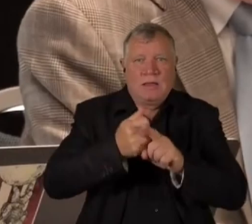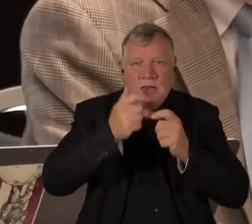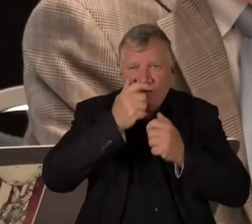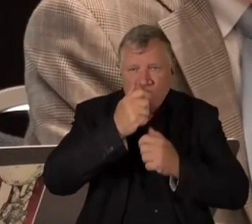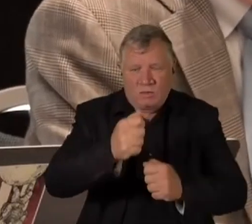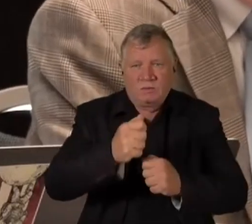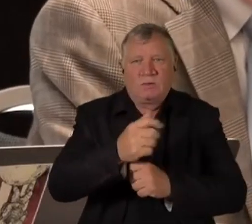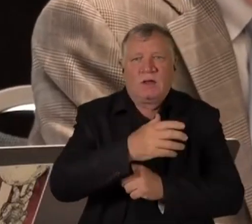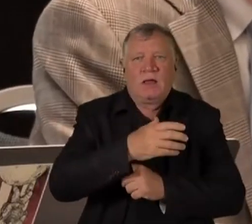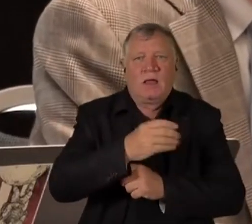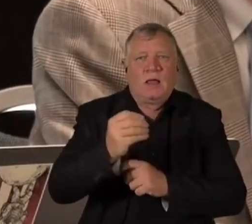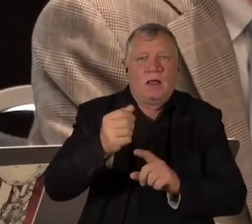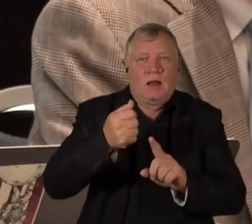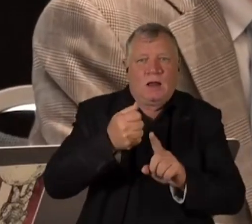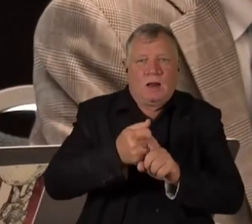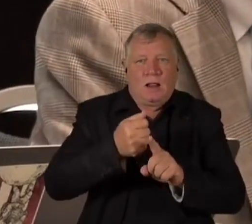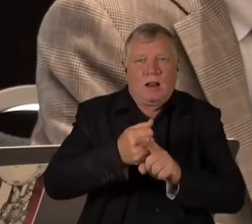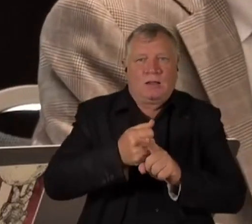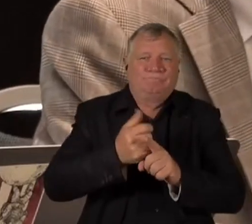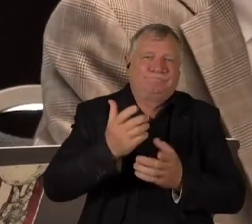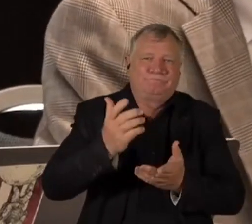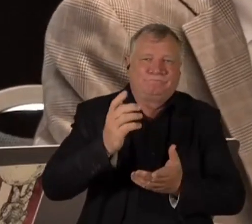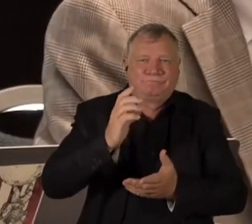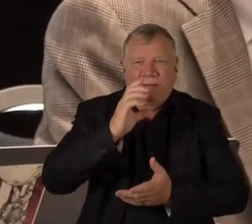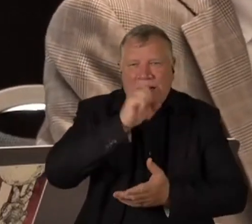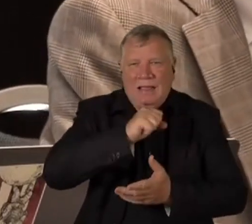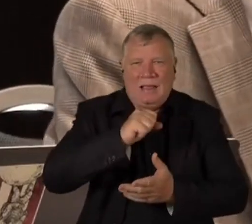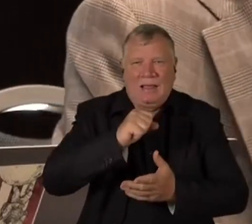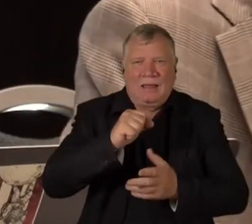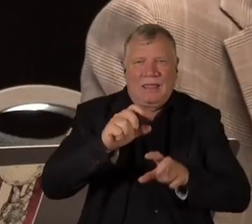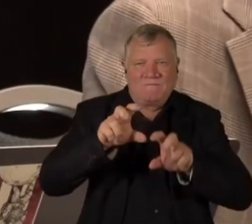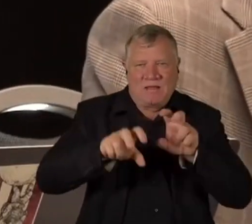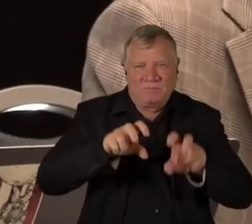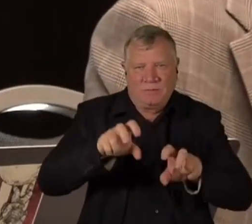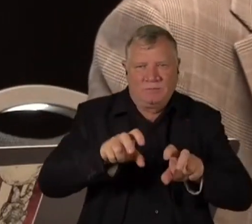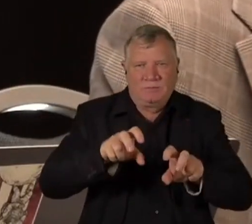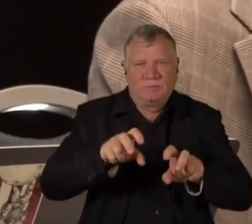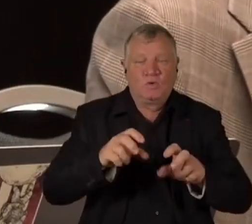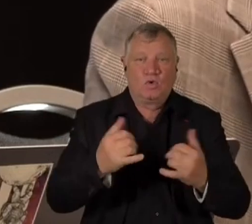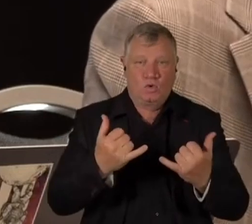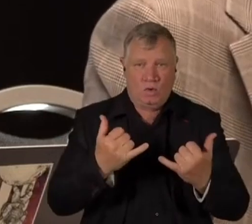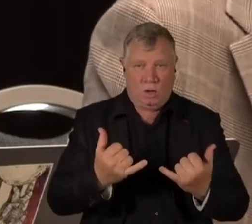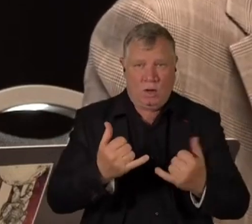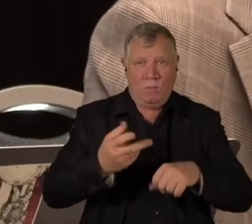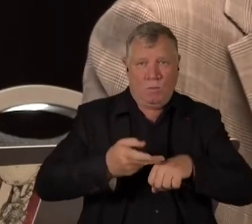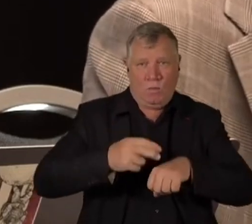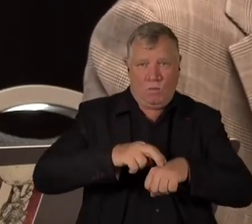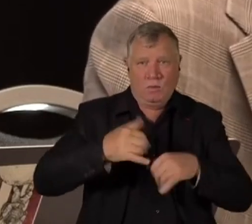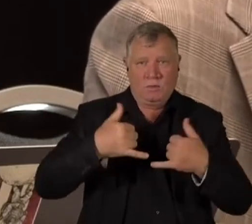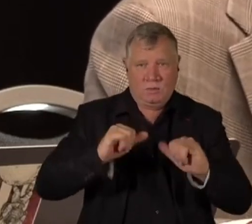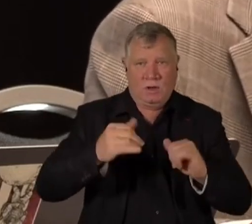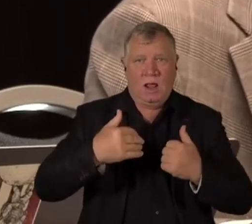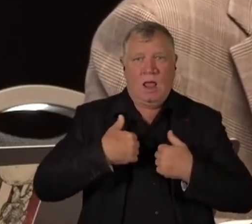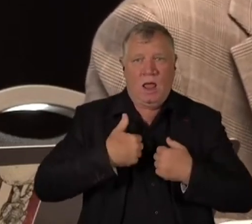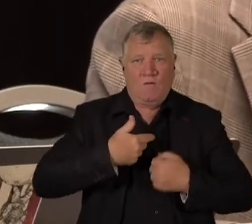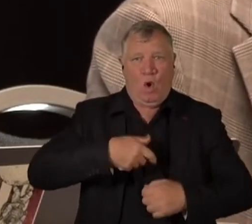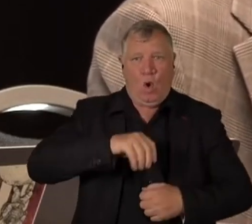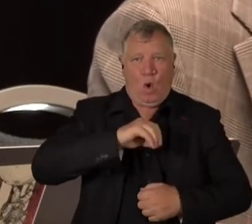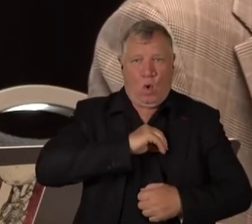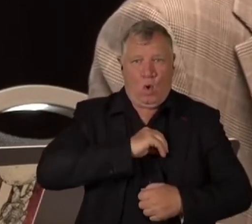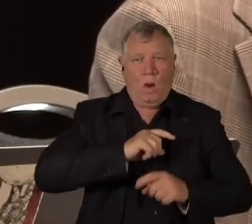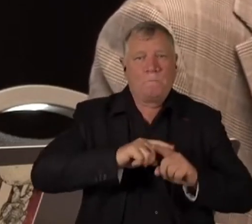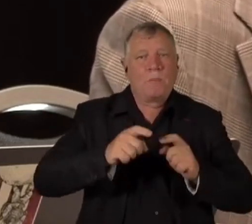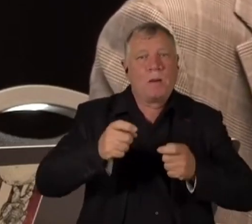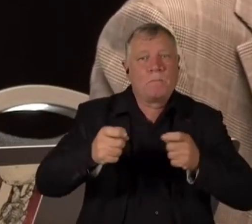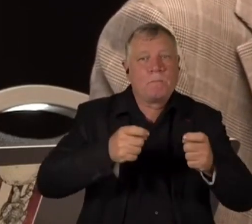and a dramatic lack of investment. Today, Puerto Rico retains ownership of this valuable asset, but day-to-day